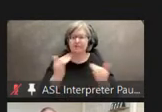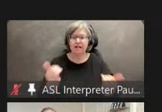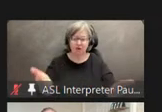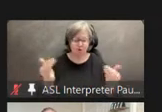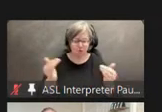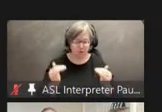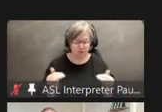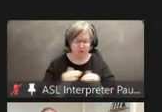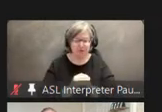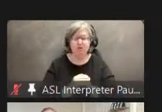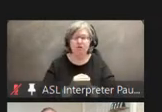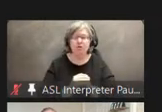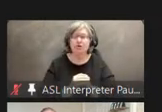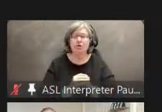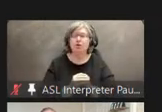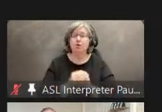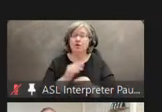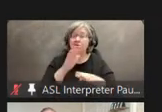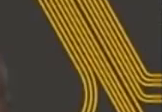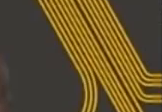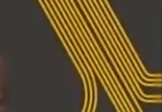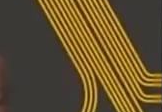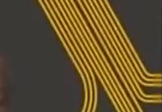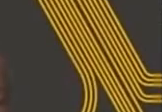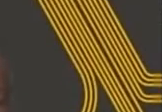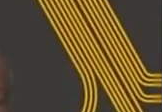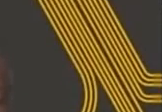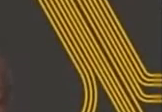forward with roll call.